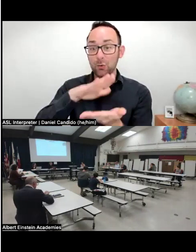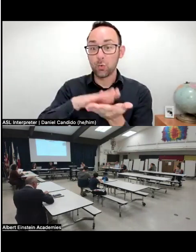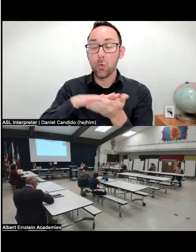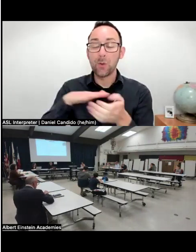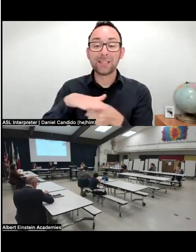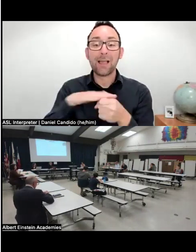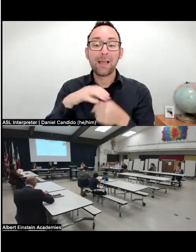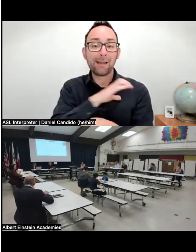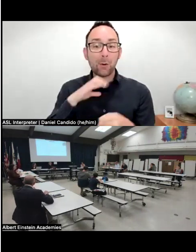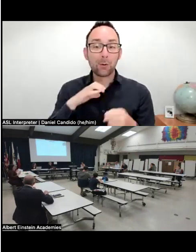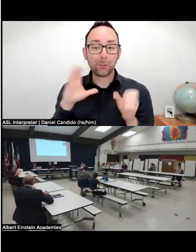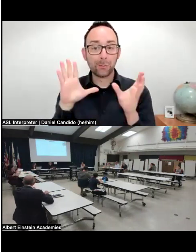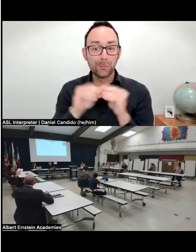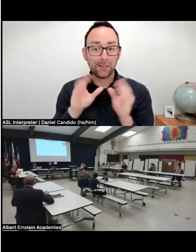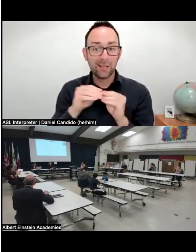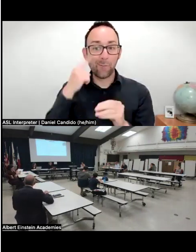the